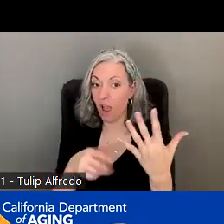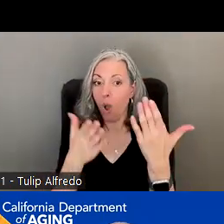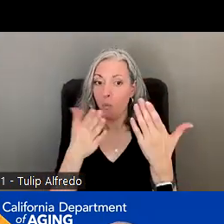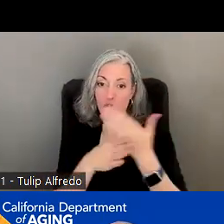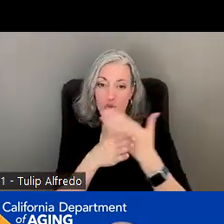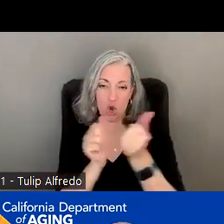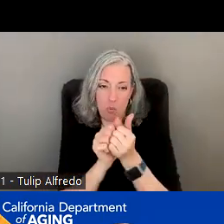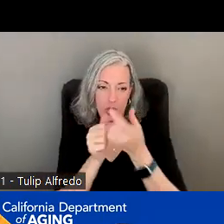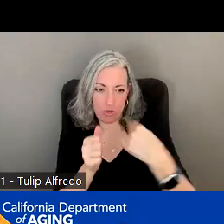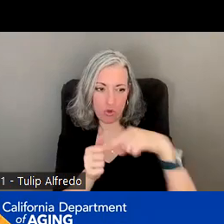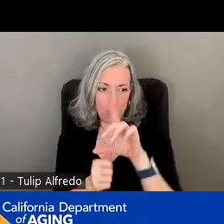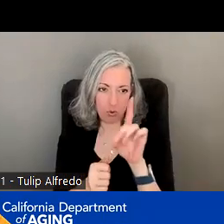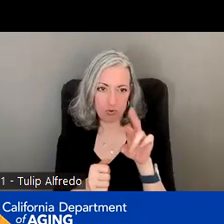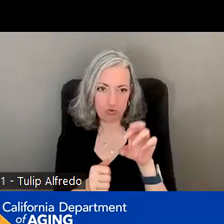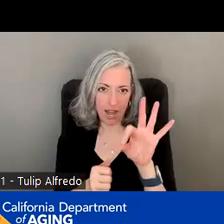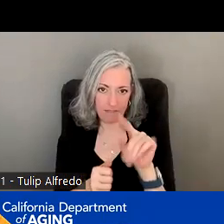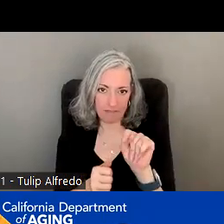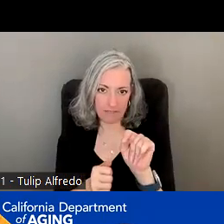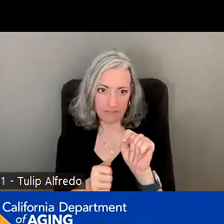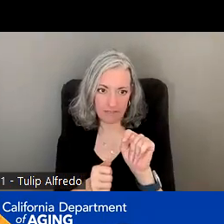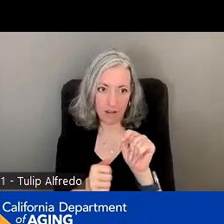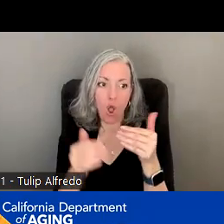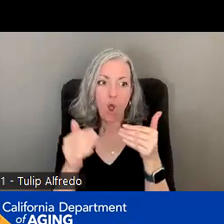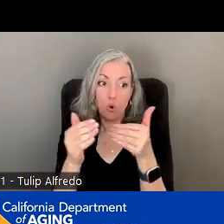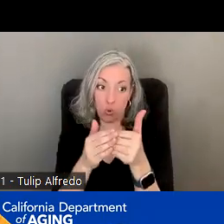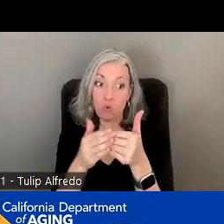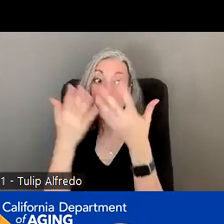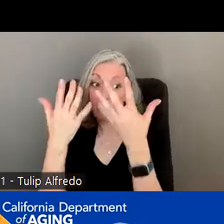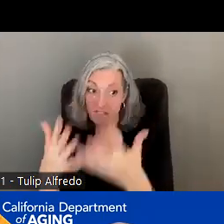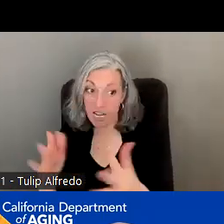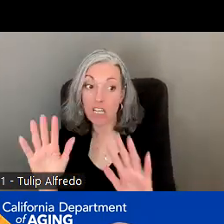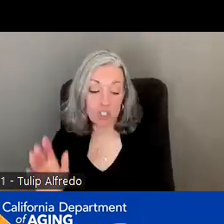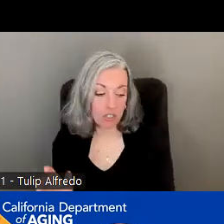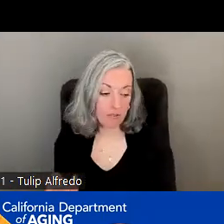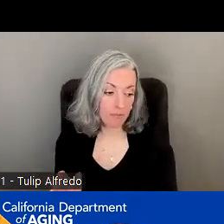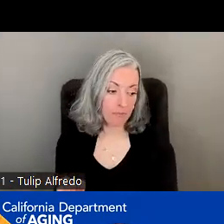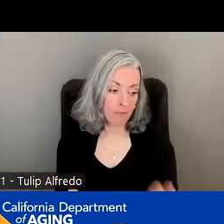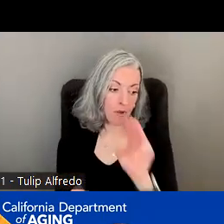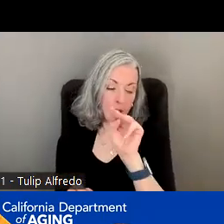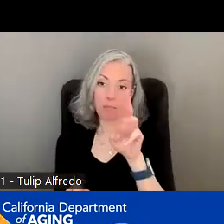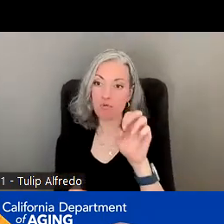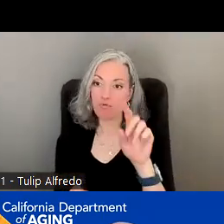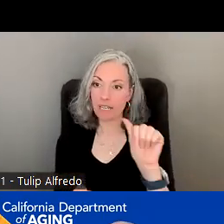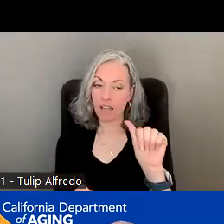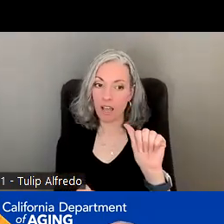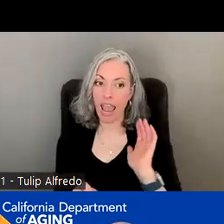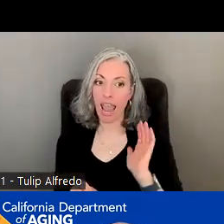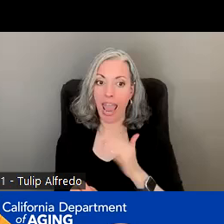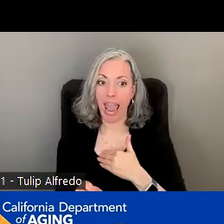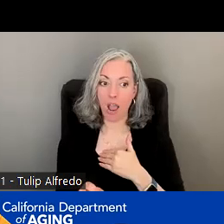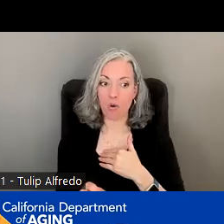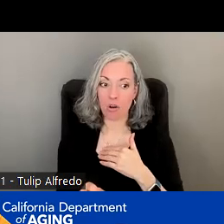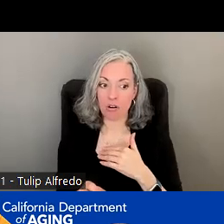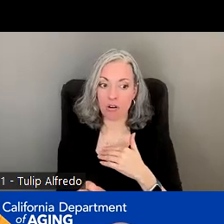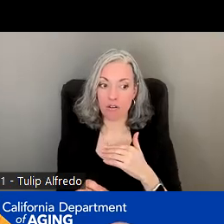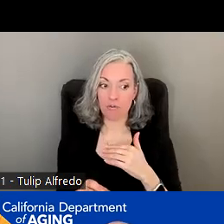is draft, getting very close to completion. Marina, our equity officer, is point on this for the